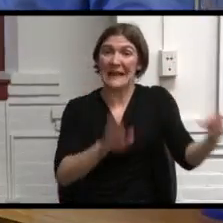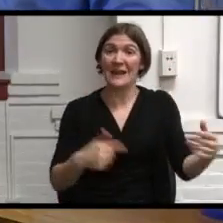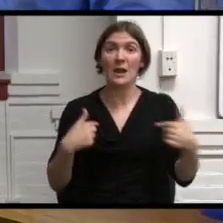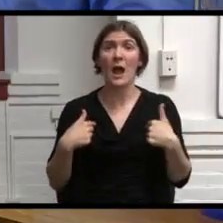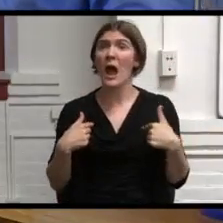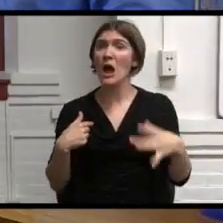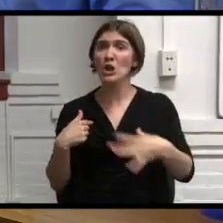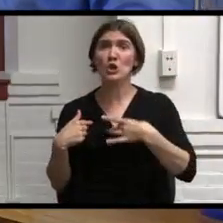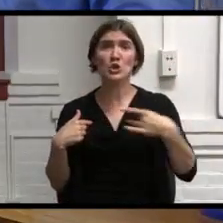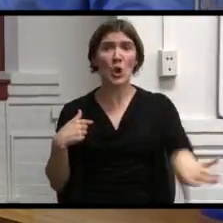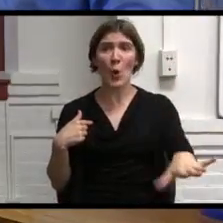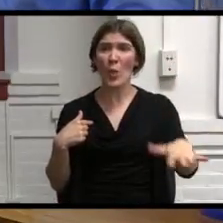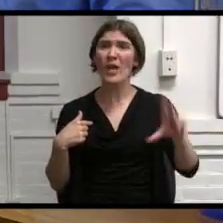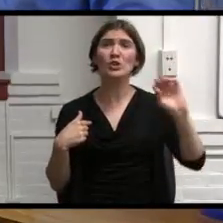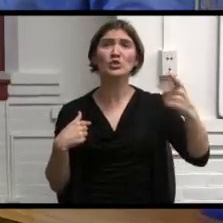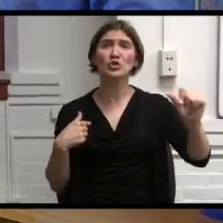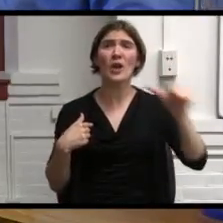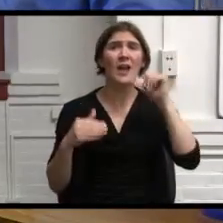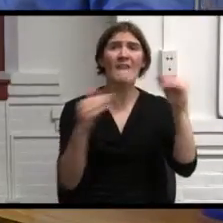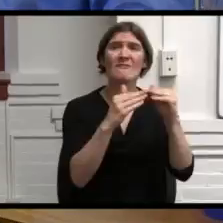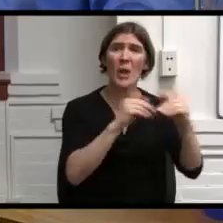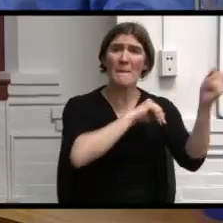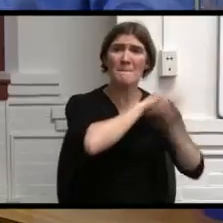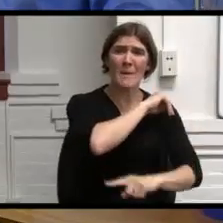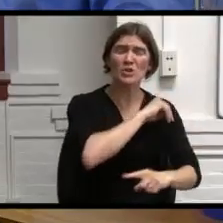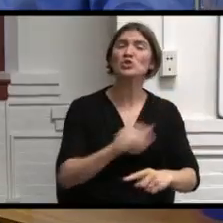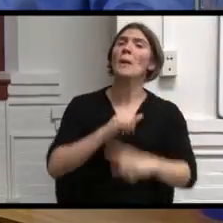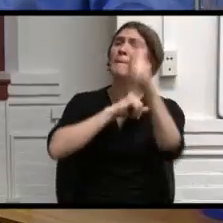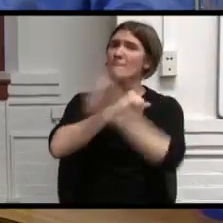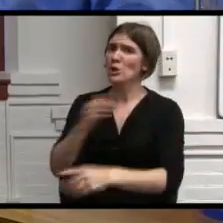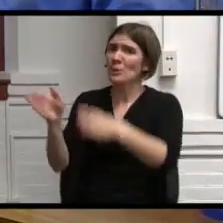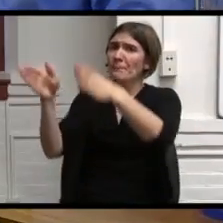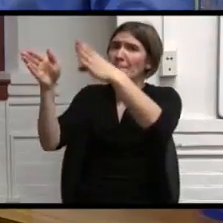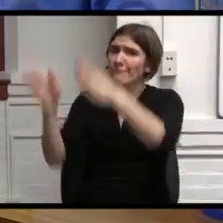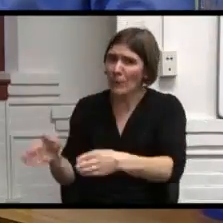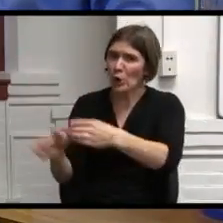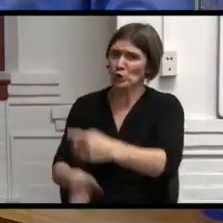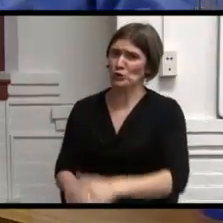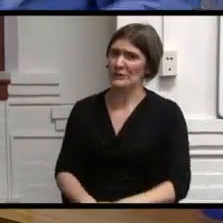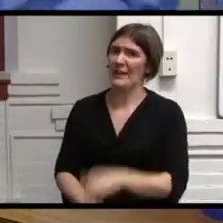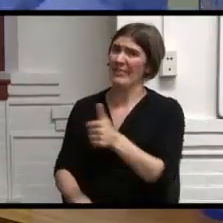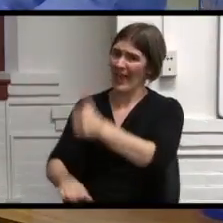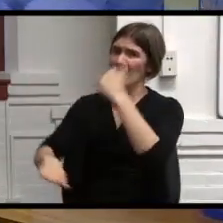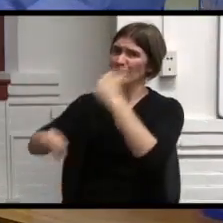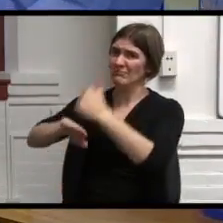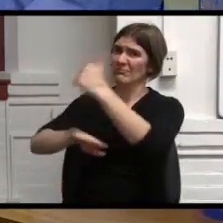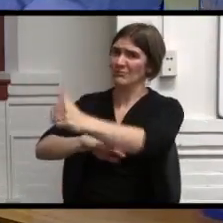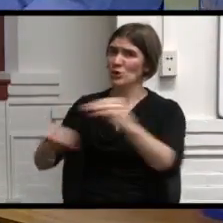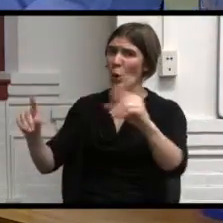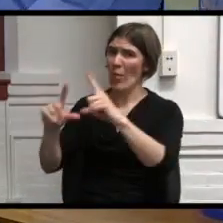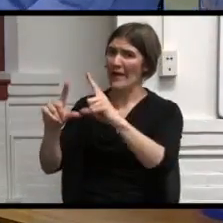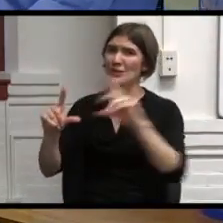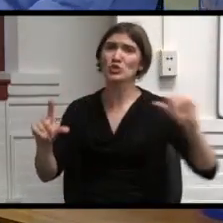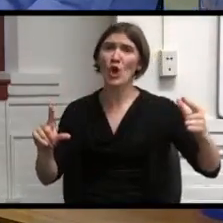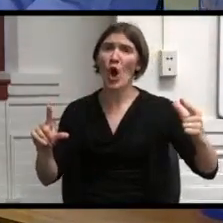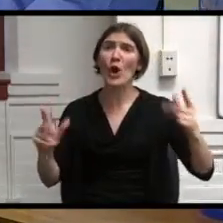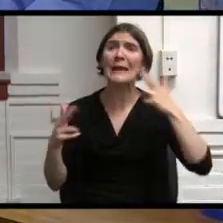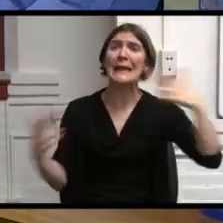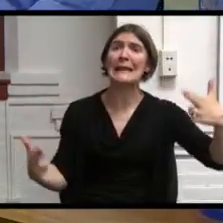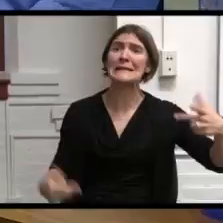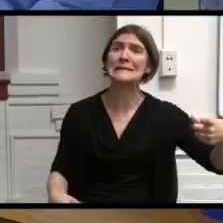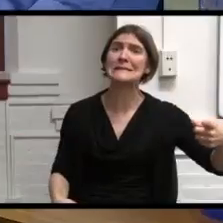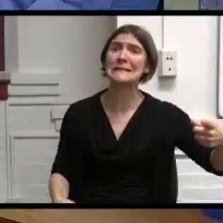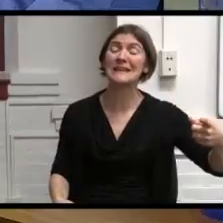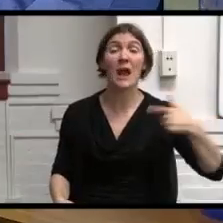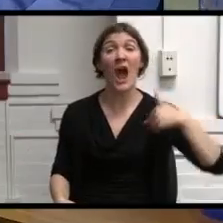to say, I don't think the dog should be punished. It's the person who does not get the license that should be punished. I say this the